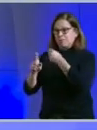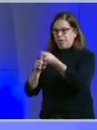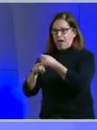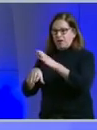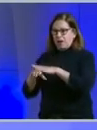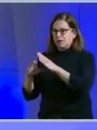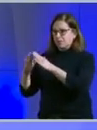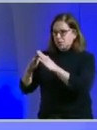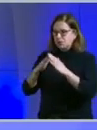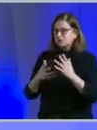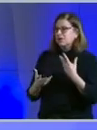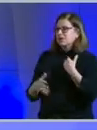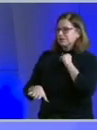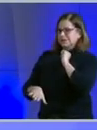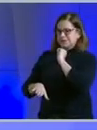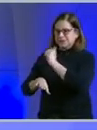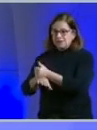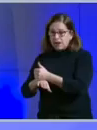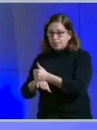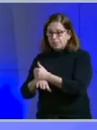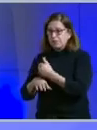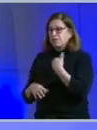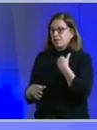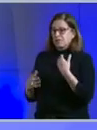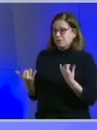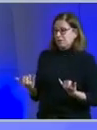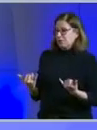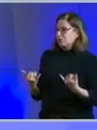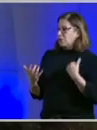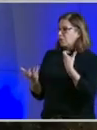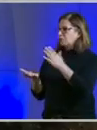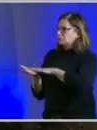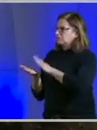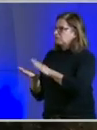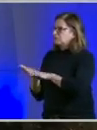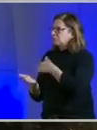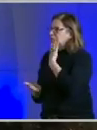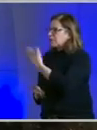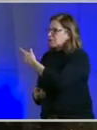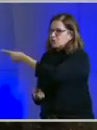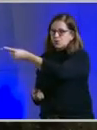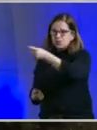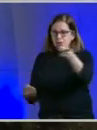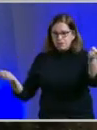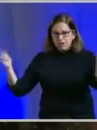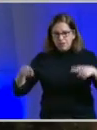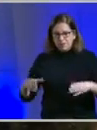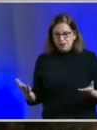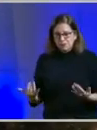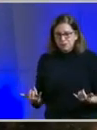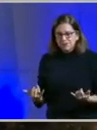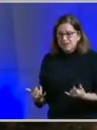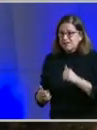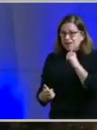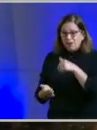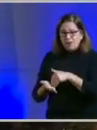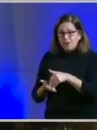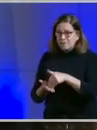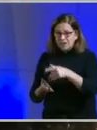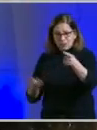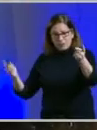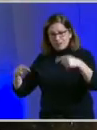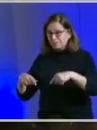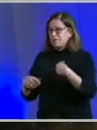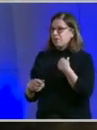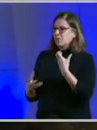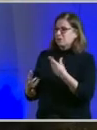all of you for being here, and certainly everybody on the mayor's team. You all do a great job, and you're not often appreciated, so I want to thank you